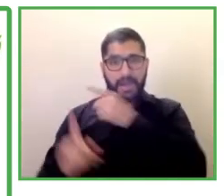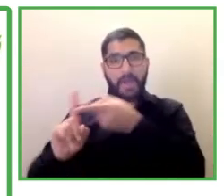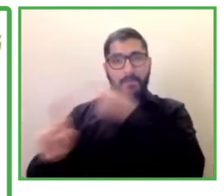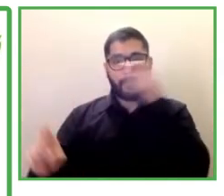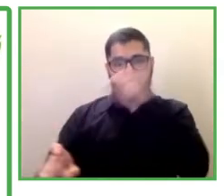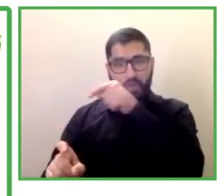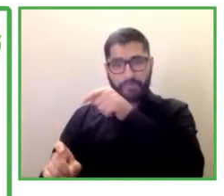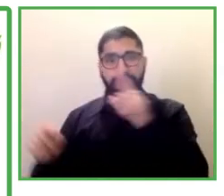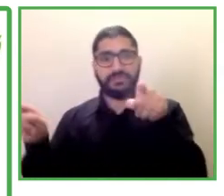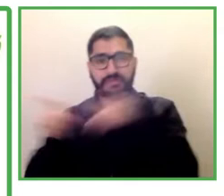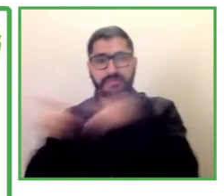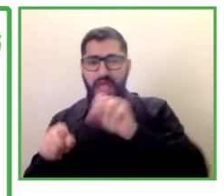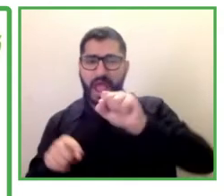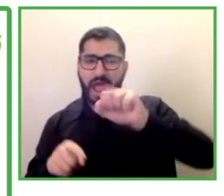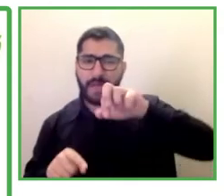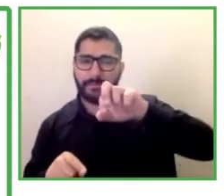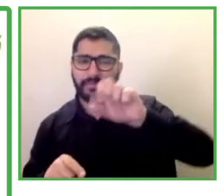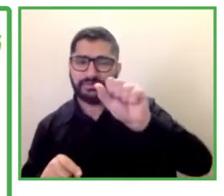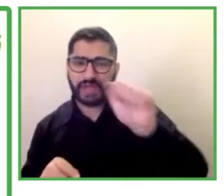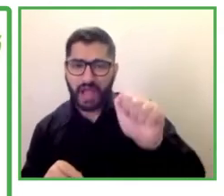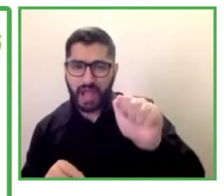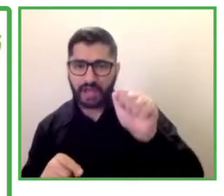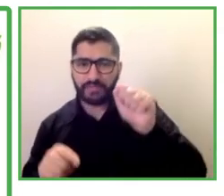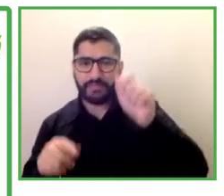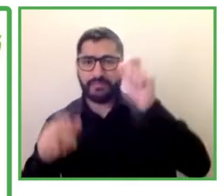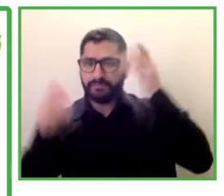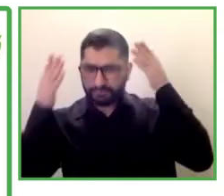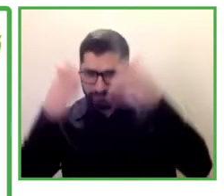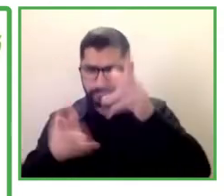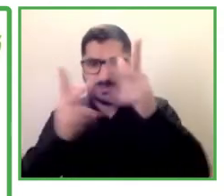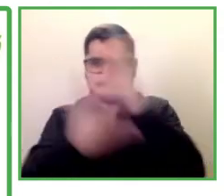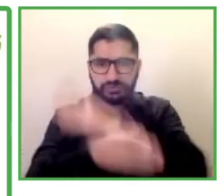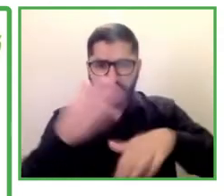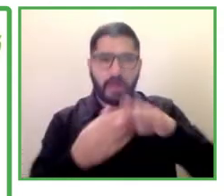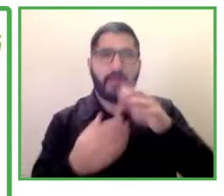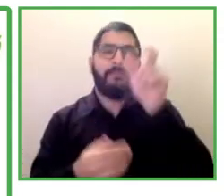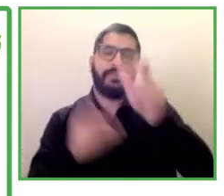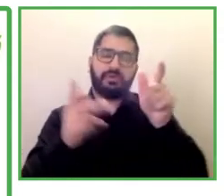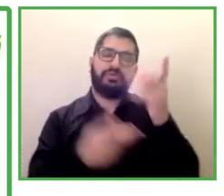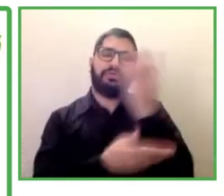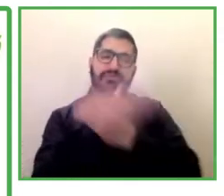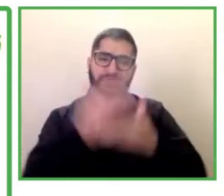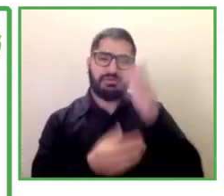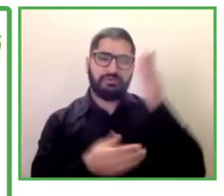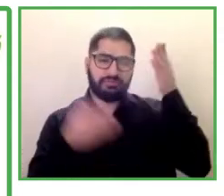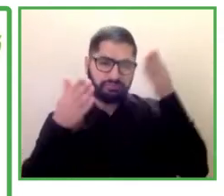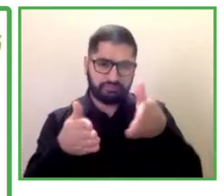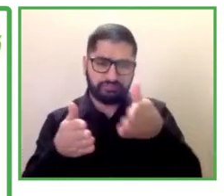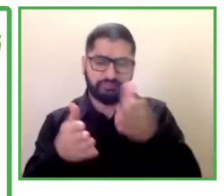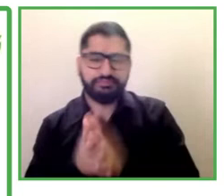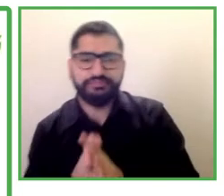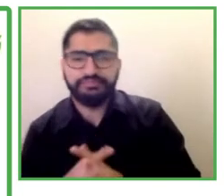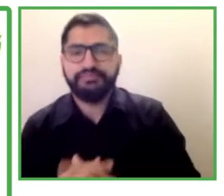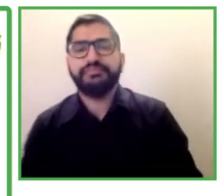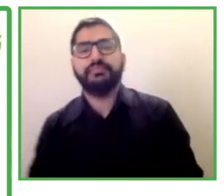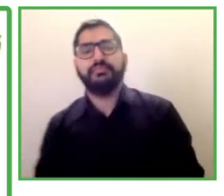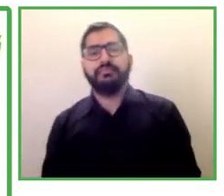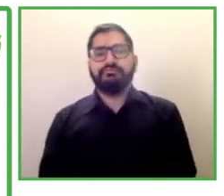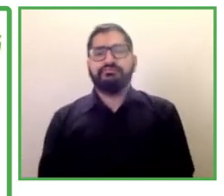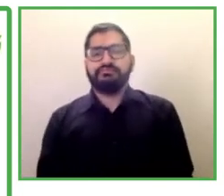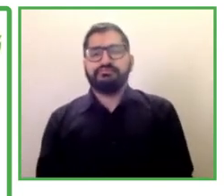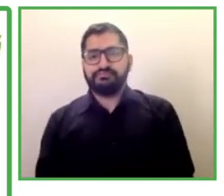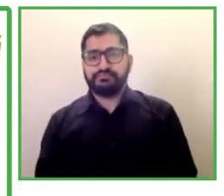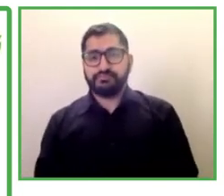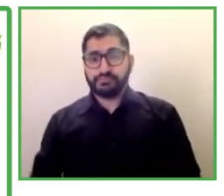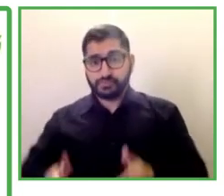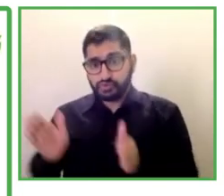working with more than 2,000 people with intellectual disabilities throughout their life, from childhood to